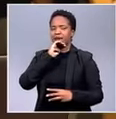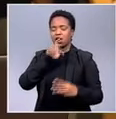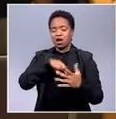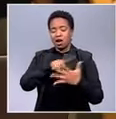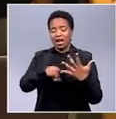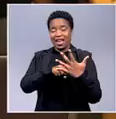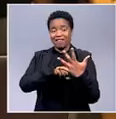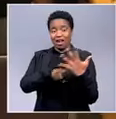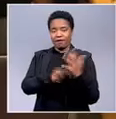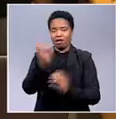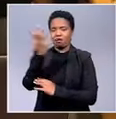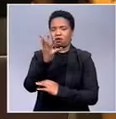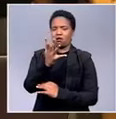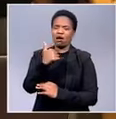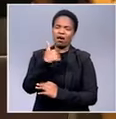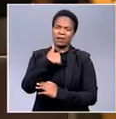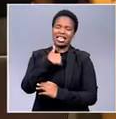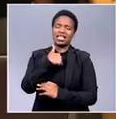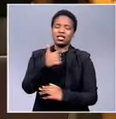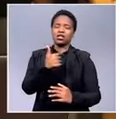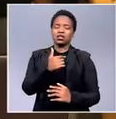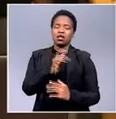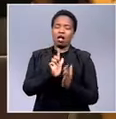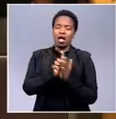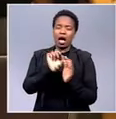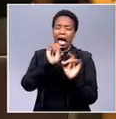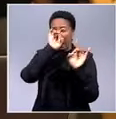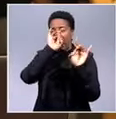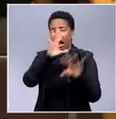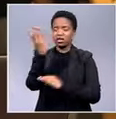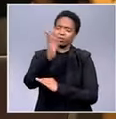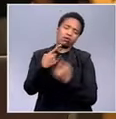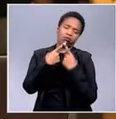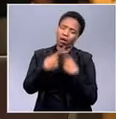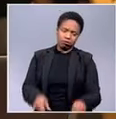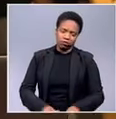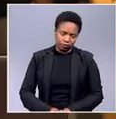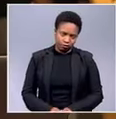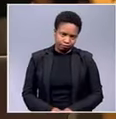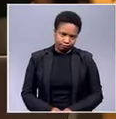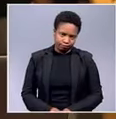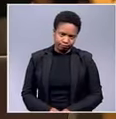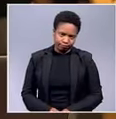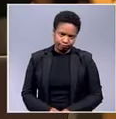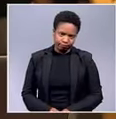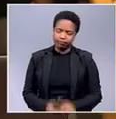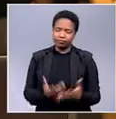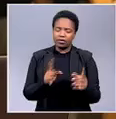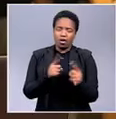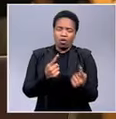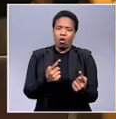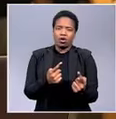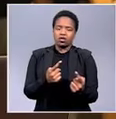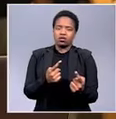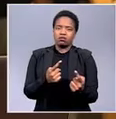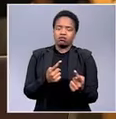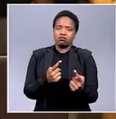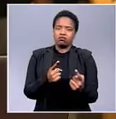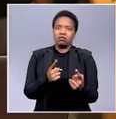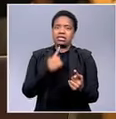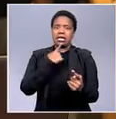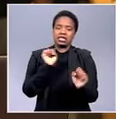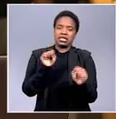impute statements passed the legal threshold of hate speech and therefore did not amount to hate speech in